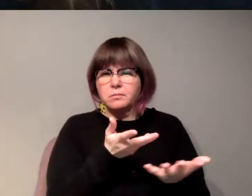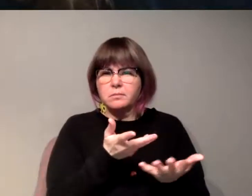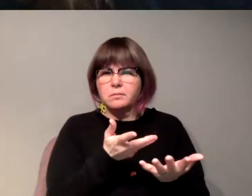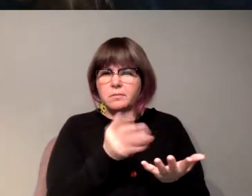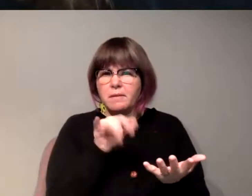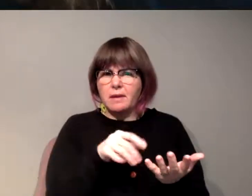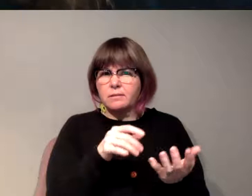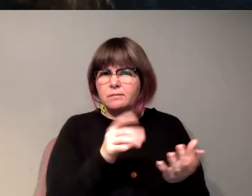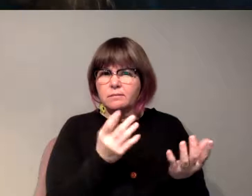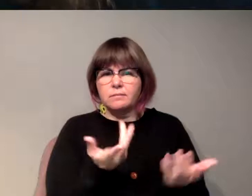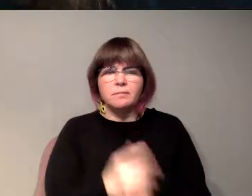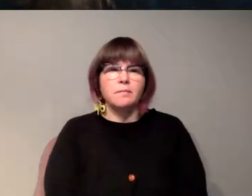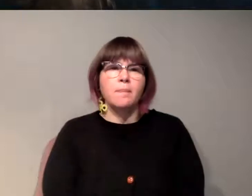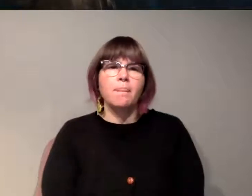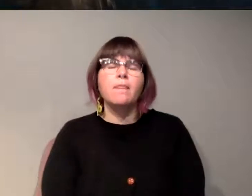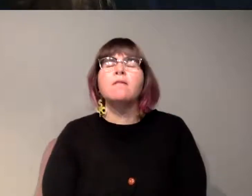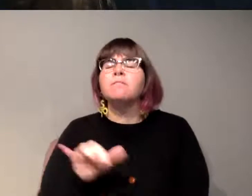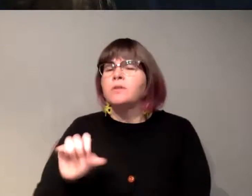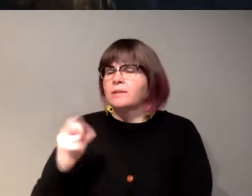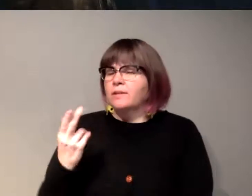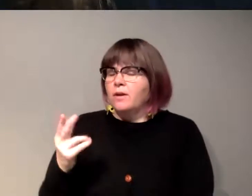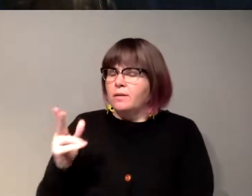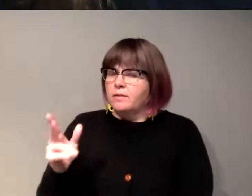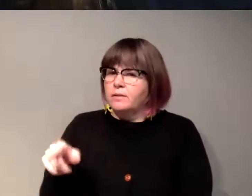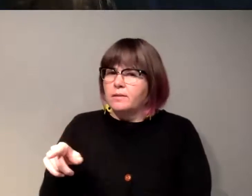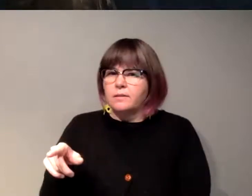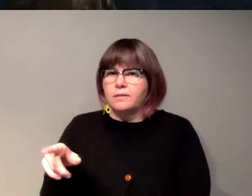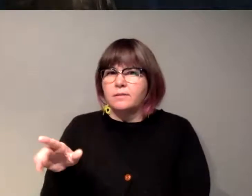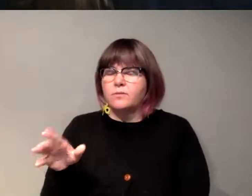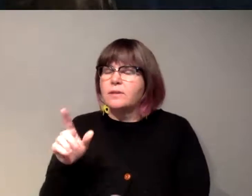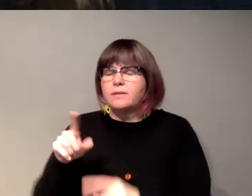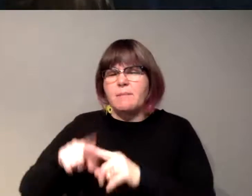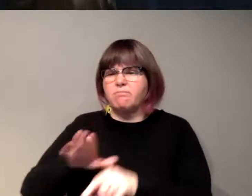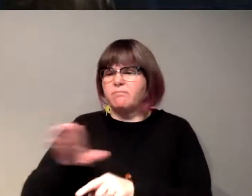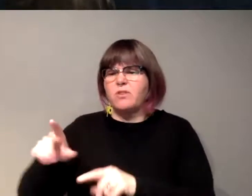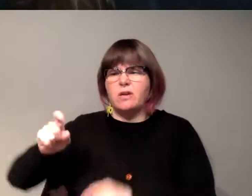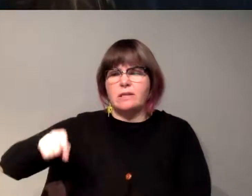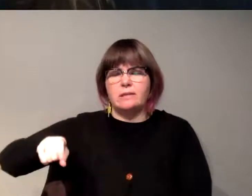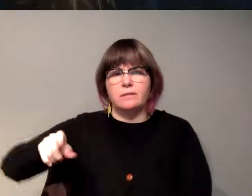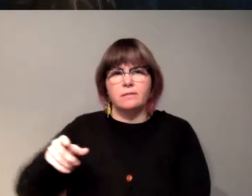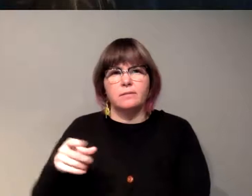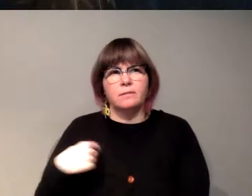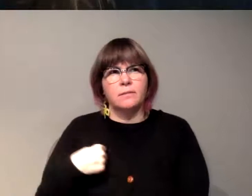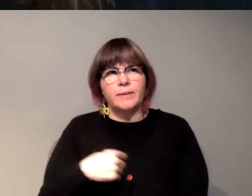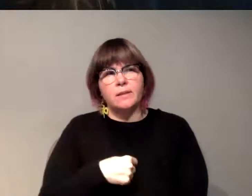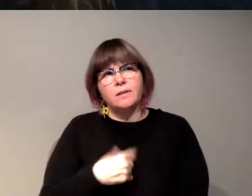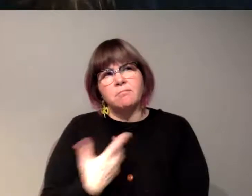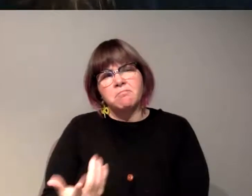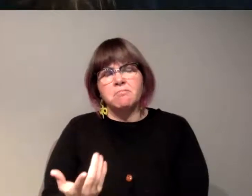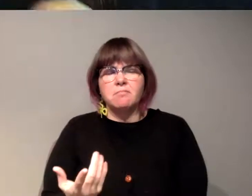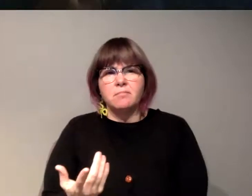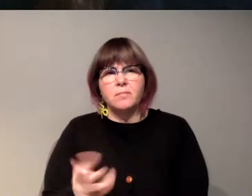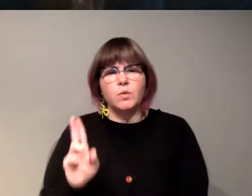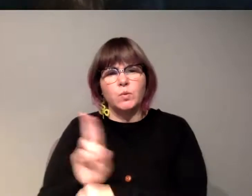that? So Sarah, that's completely need-based. We use